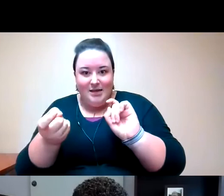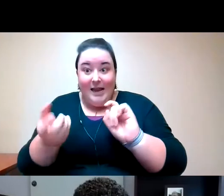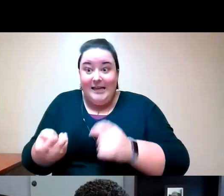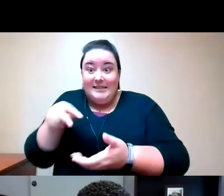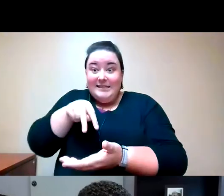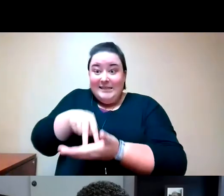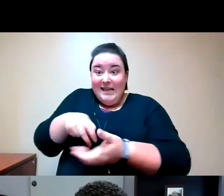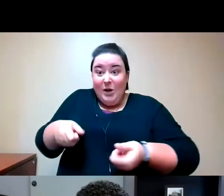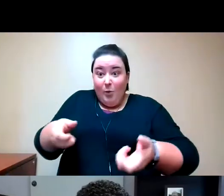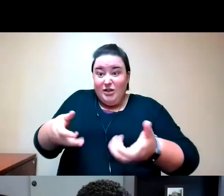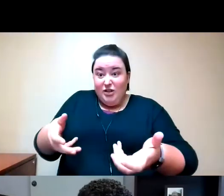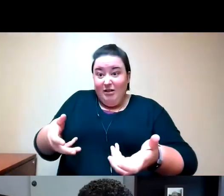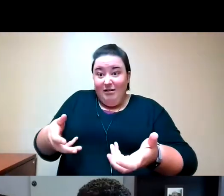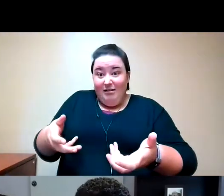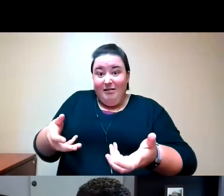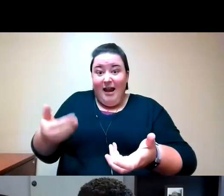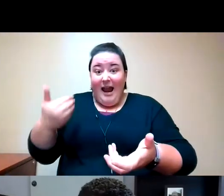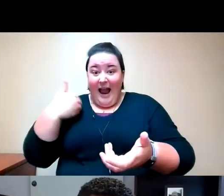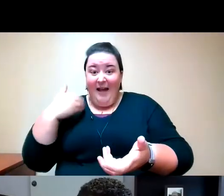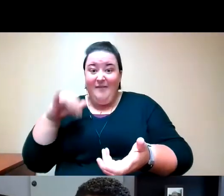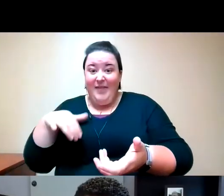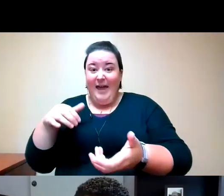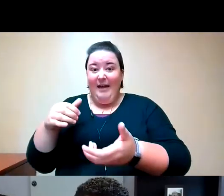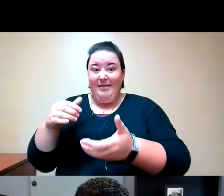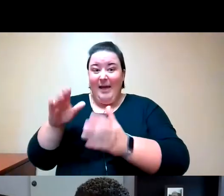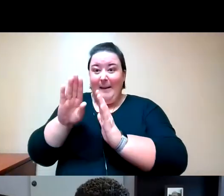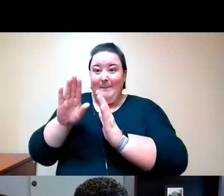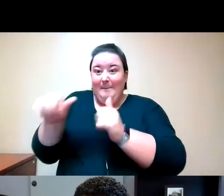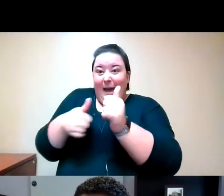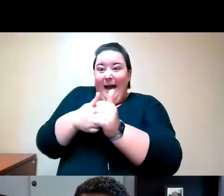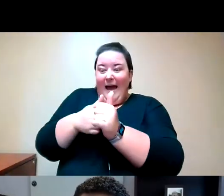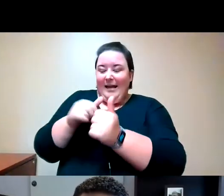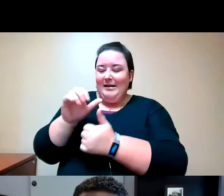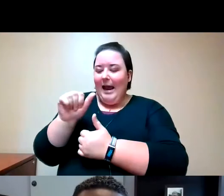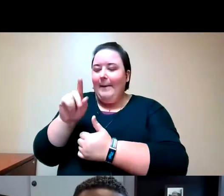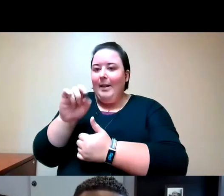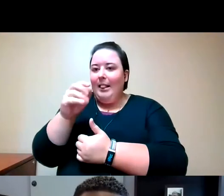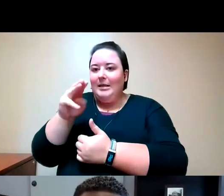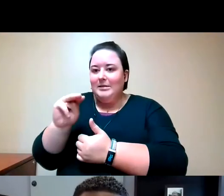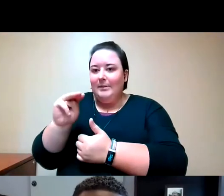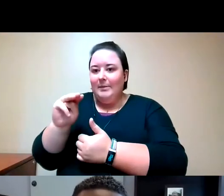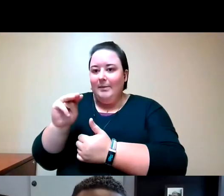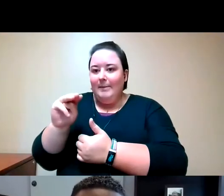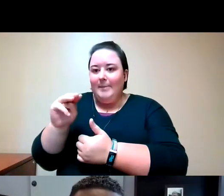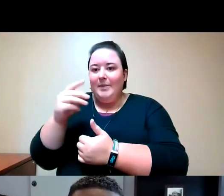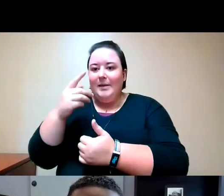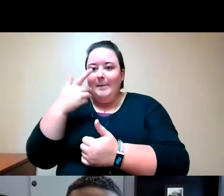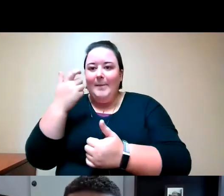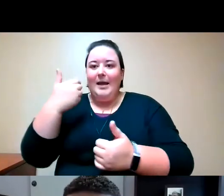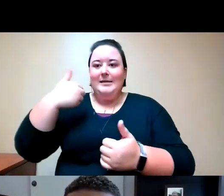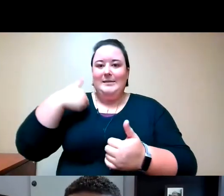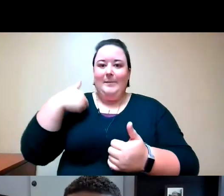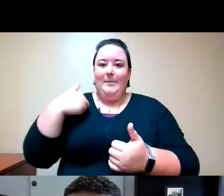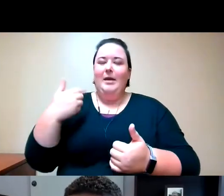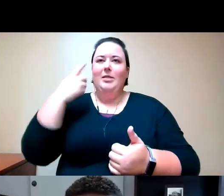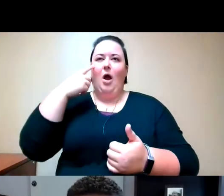wheelchair has remnants of that ableism in the background. Because the fact that I felt as though I had to be upright